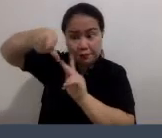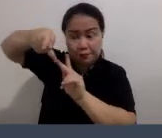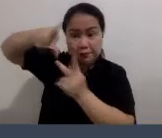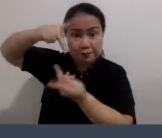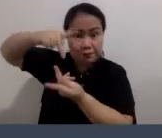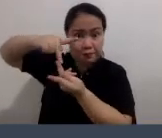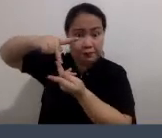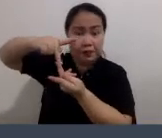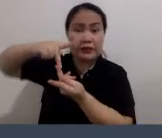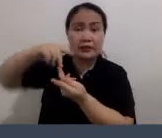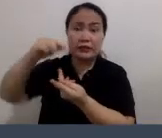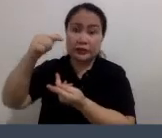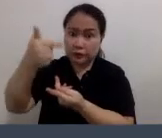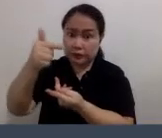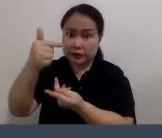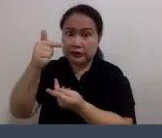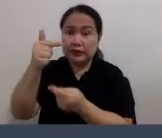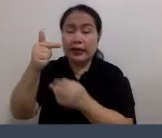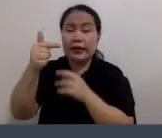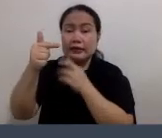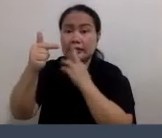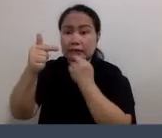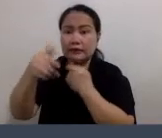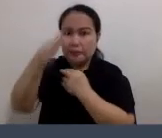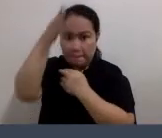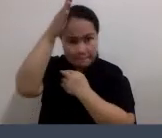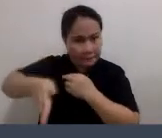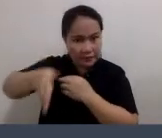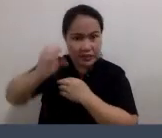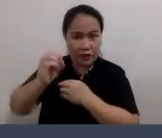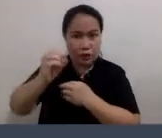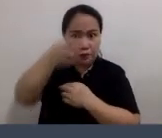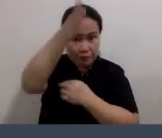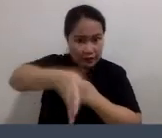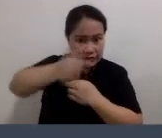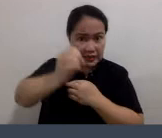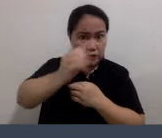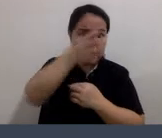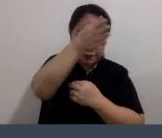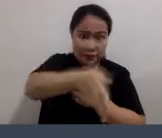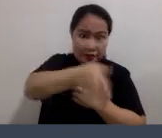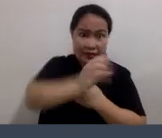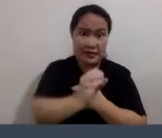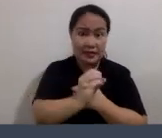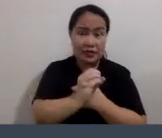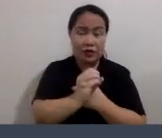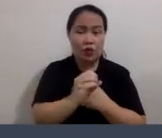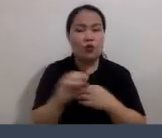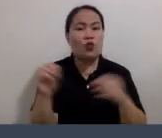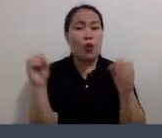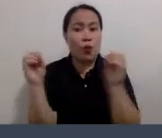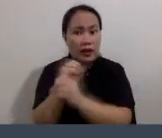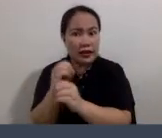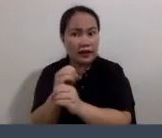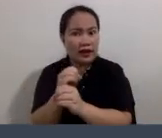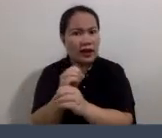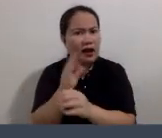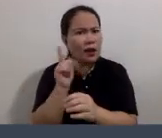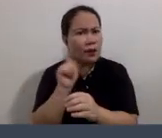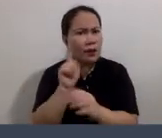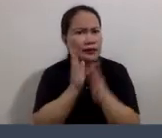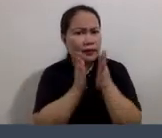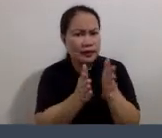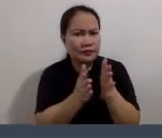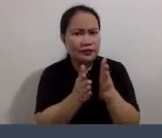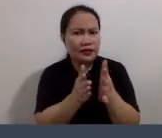1 negative. So, meron na tayong zero pair dito. 1, 2, 3. So, ito ay makakancel na natin. Ibig sabihin,